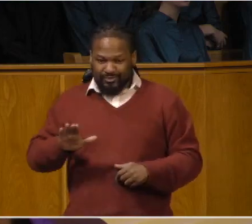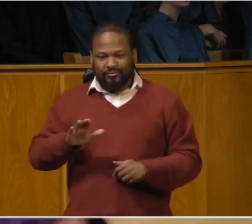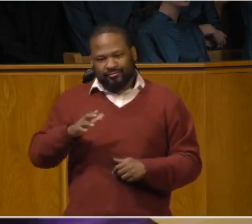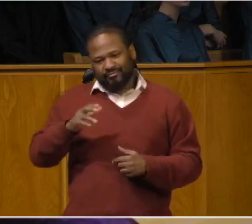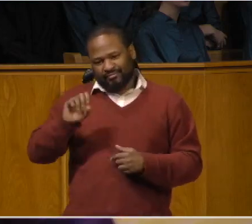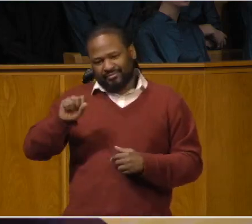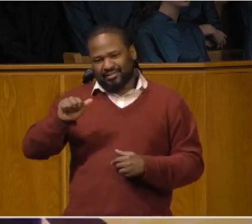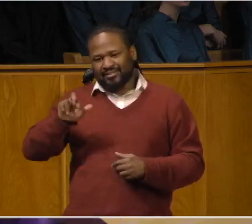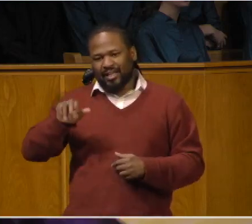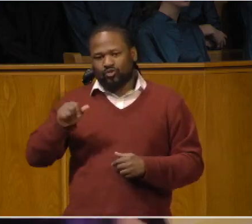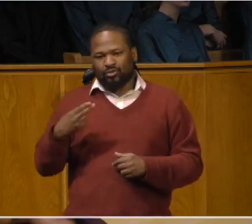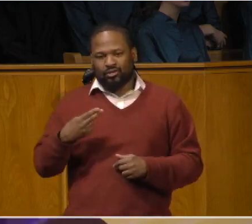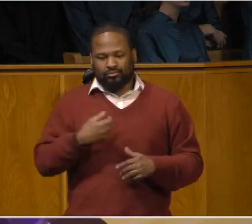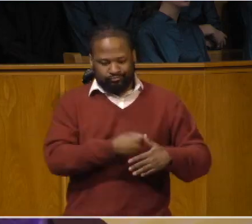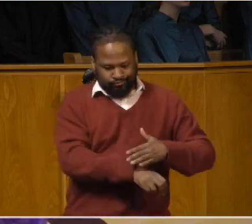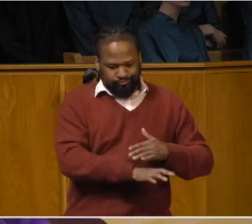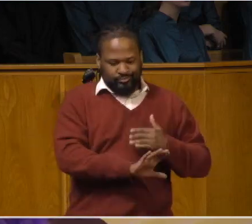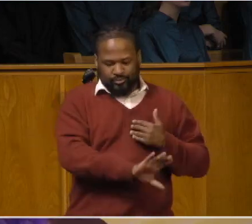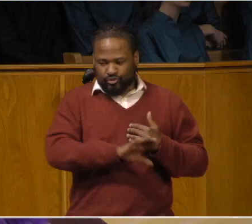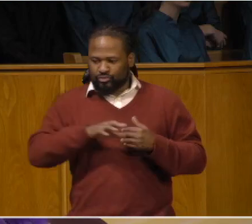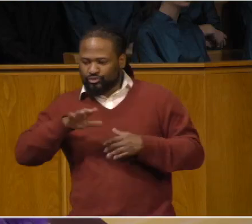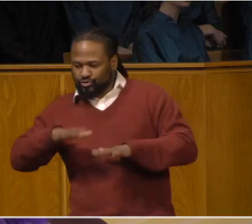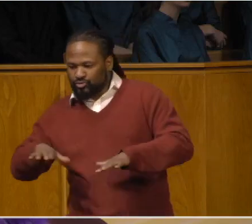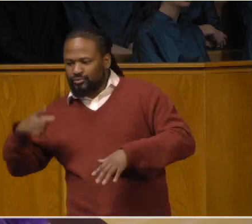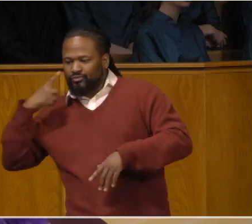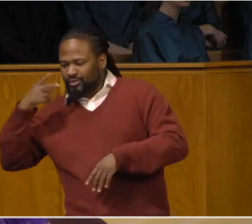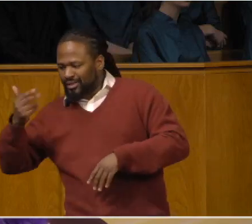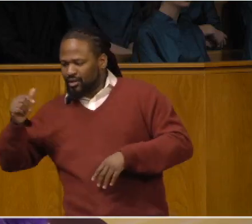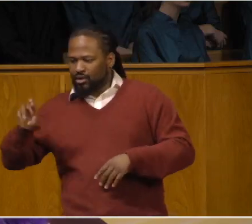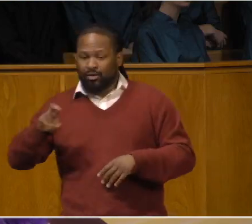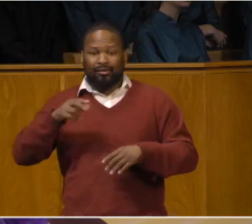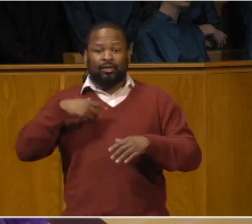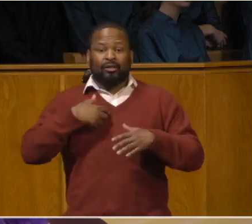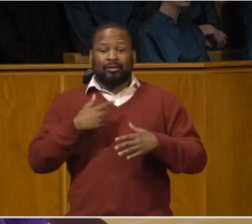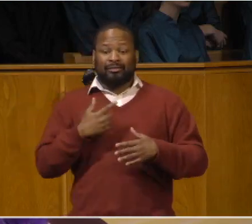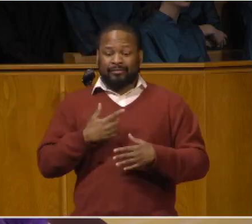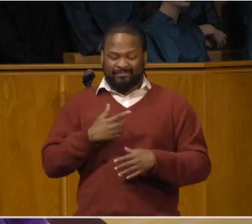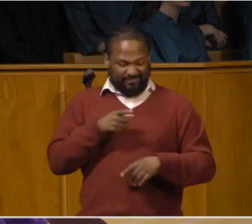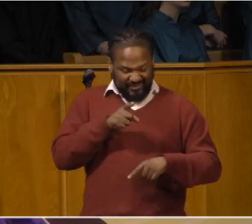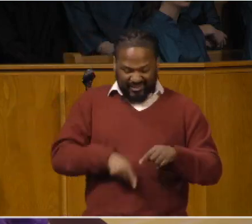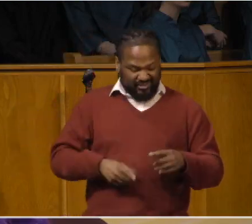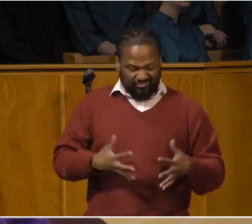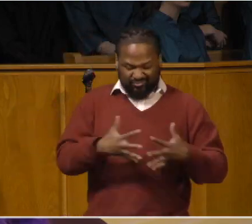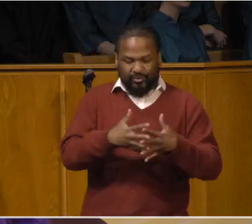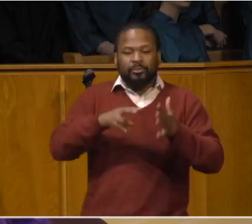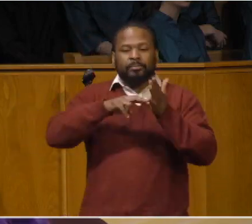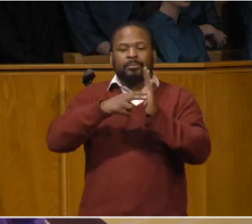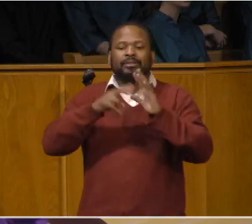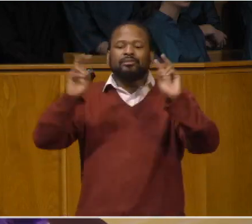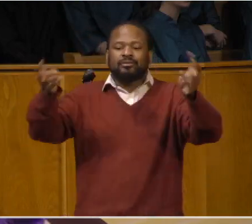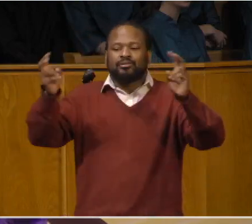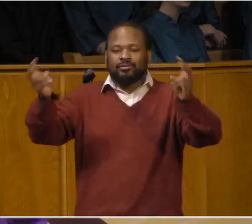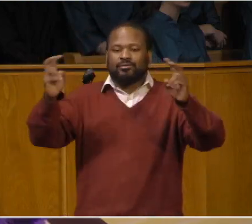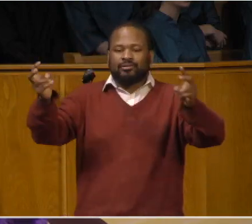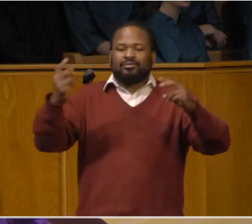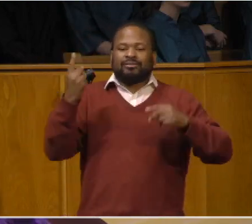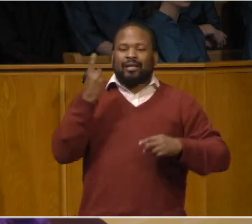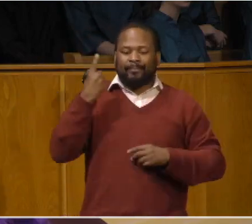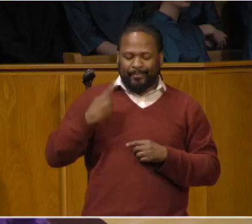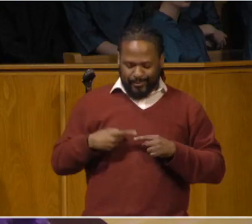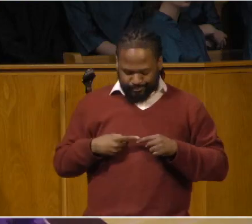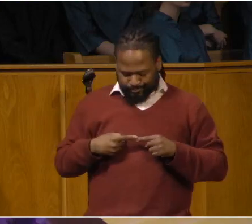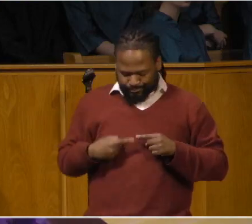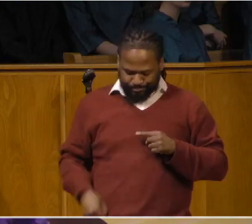because being barren is considered being broken and lowers her status in society. And having a baby in any